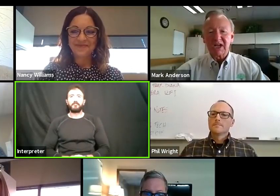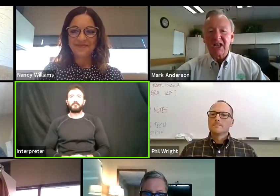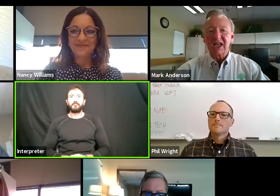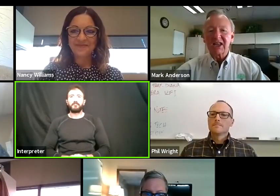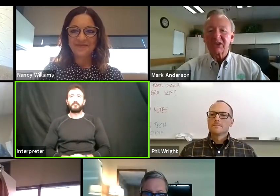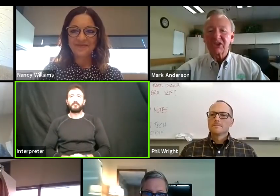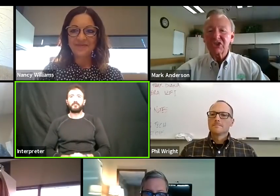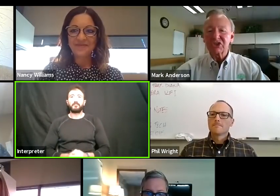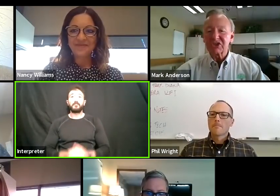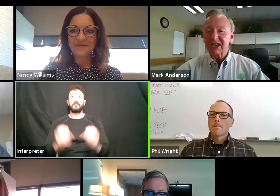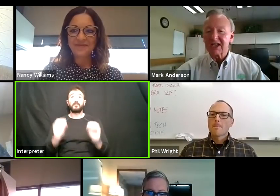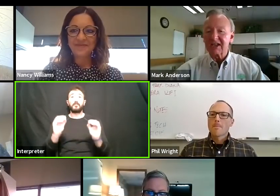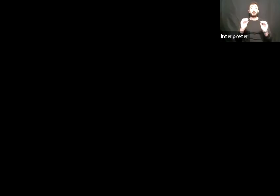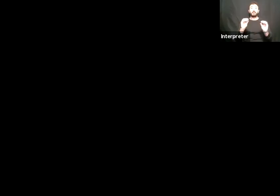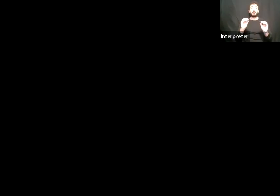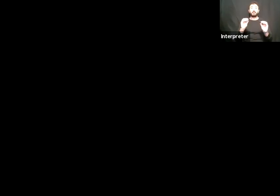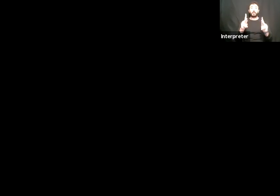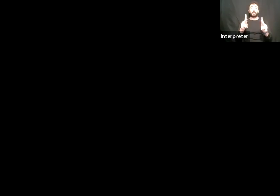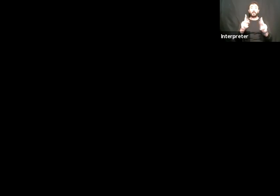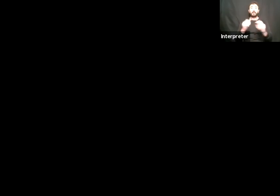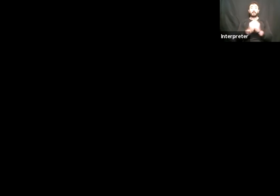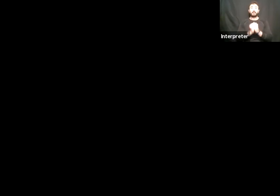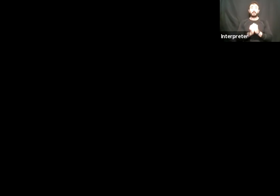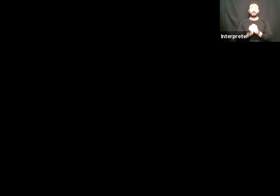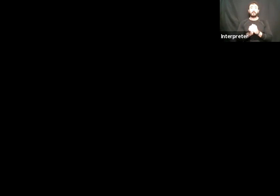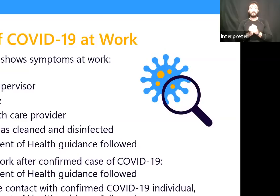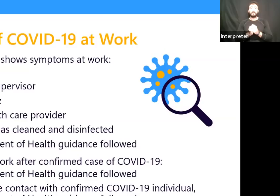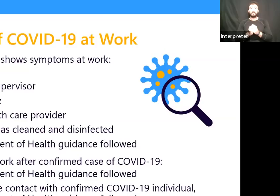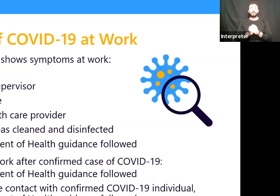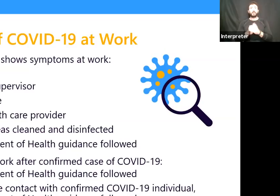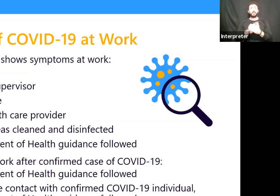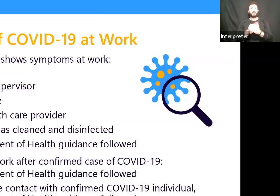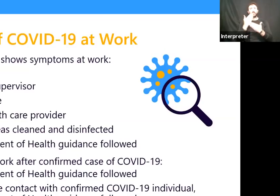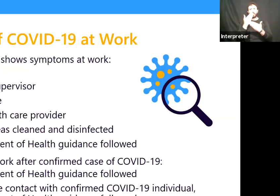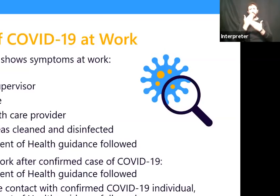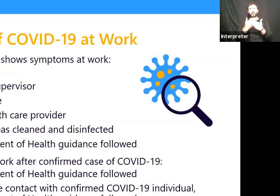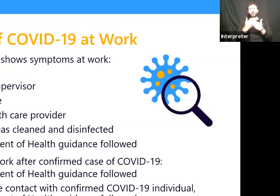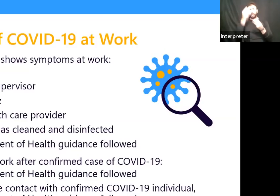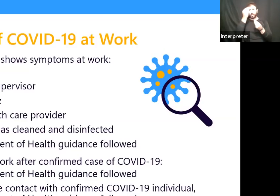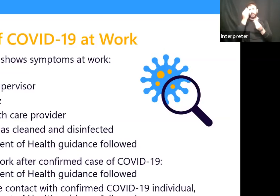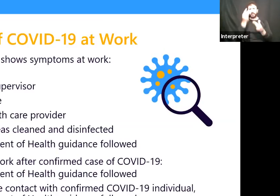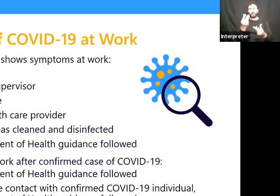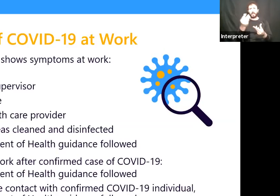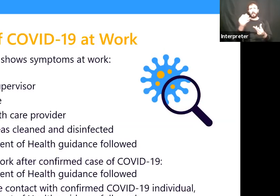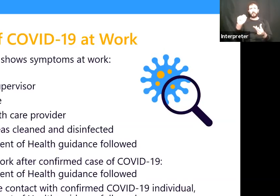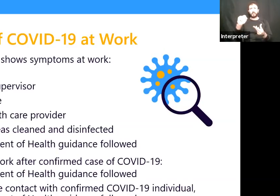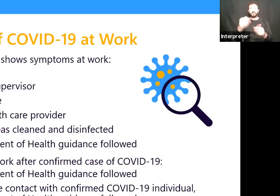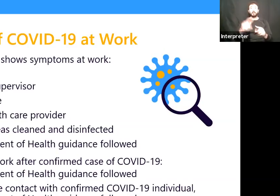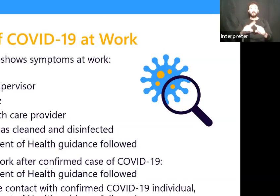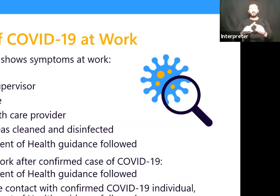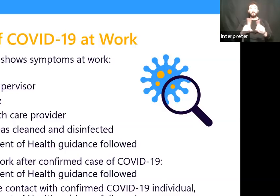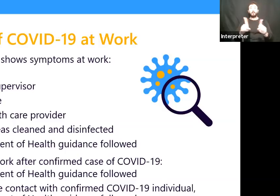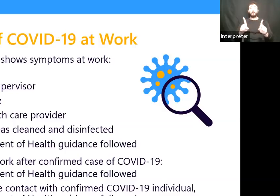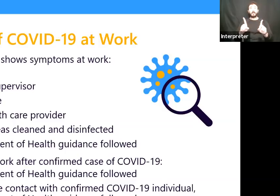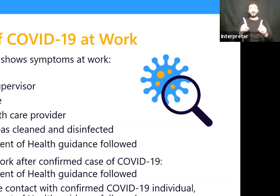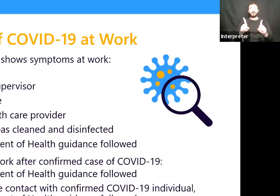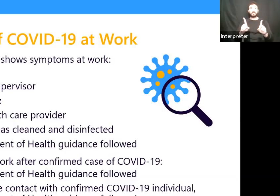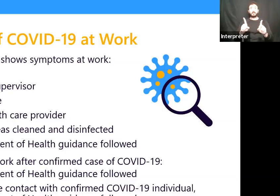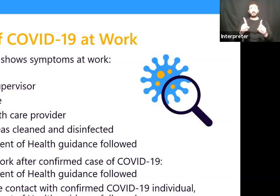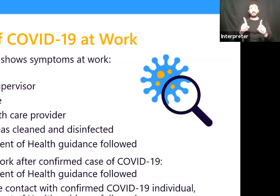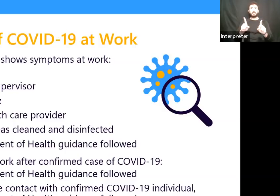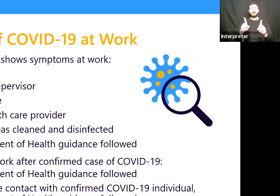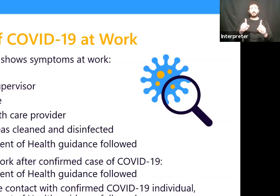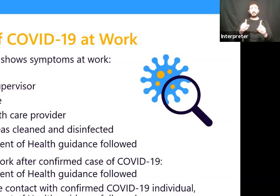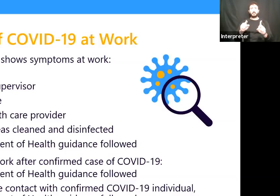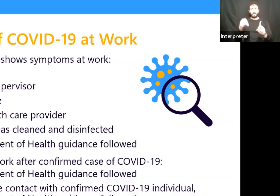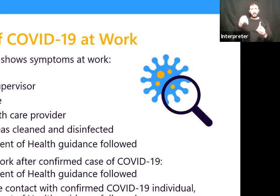Okay, well, this is good information, but is this the only training I'm going to get